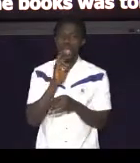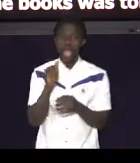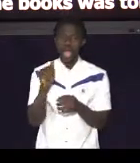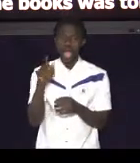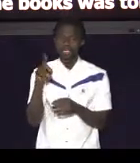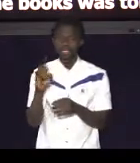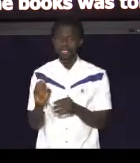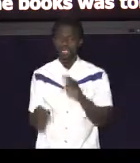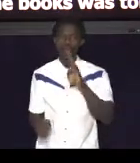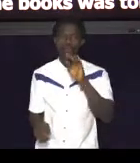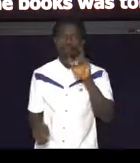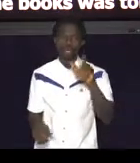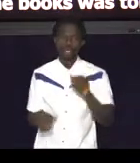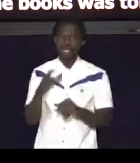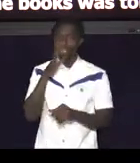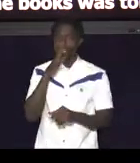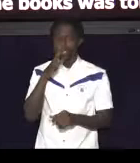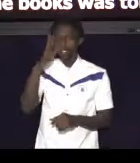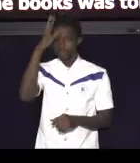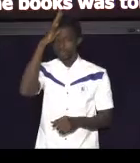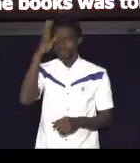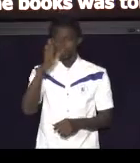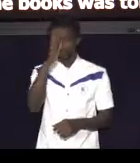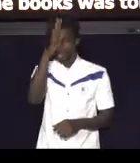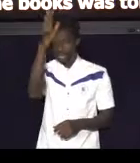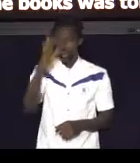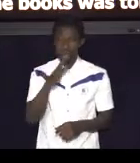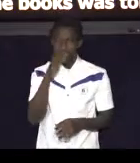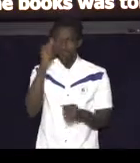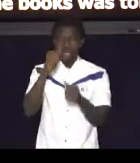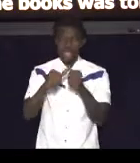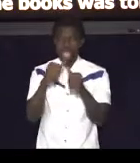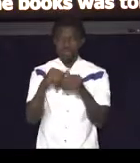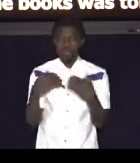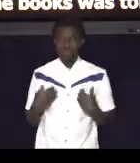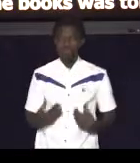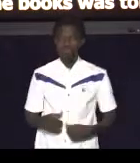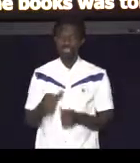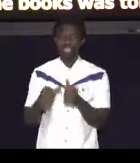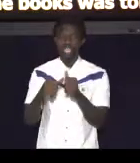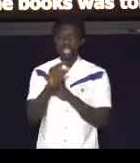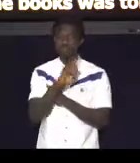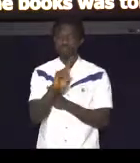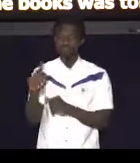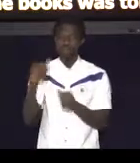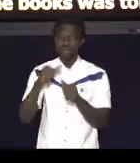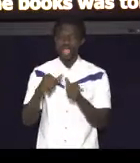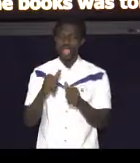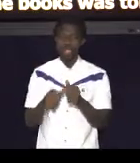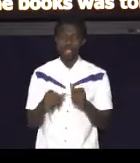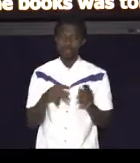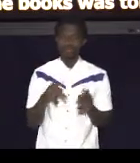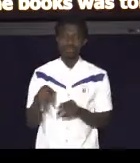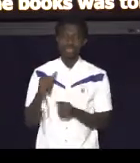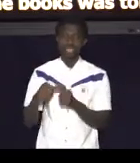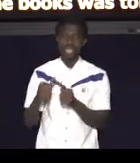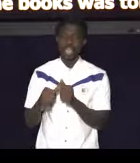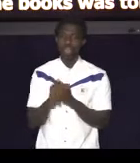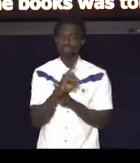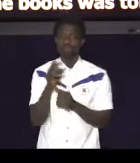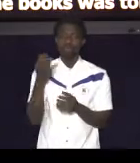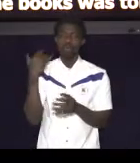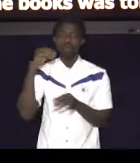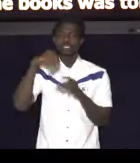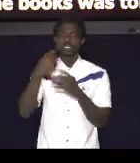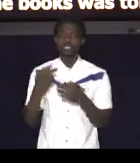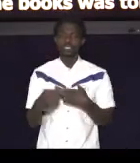Bola, Daddy, Mommy, Grandma, Grandpa. Everybody, everyone, every person, everyone was in the